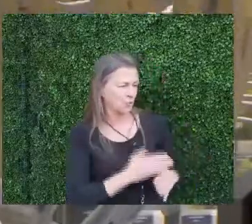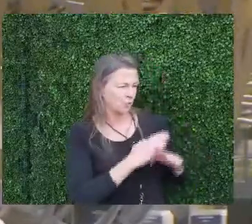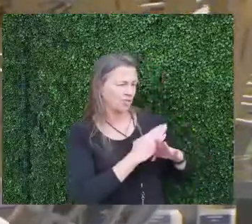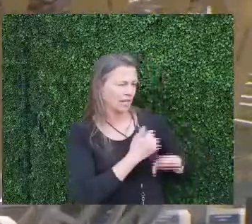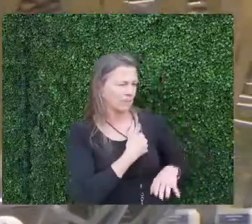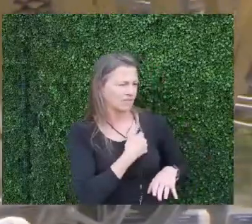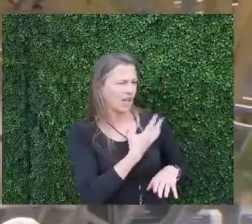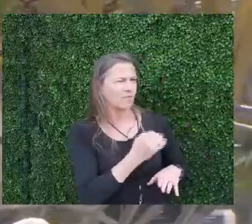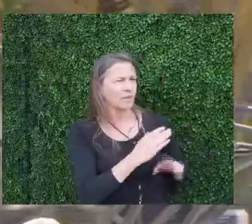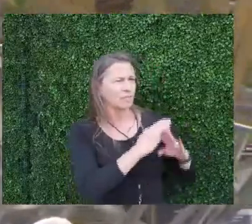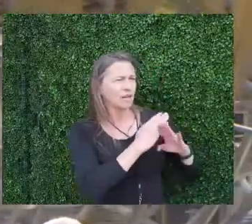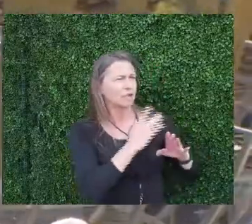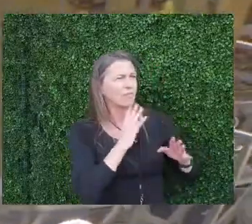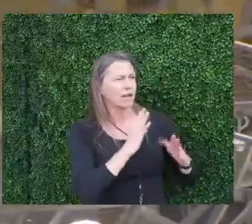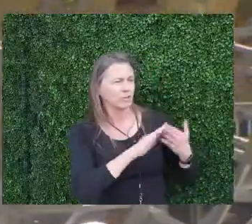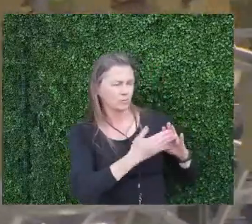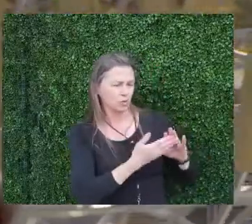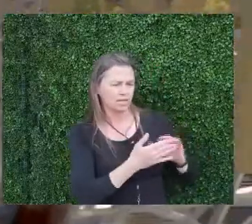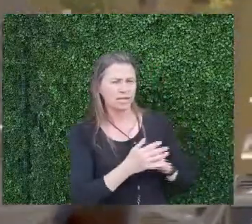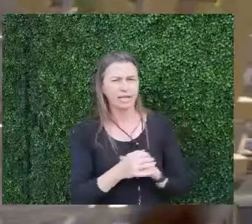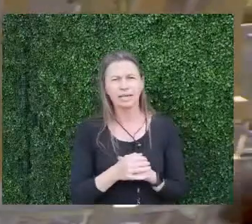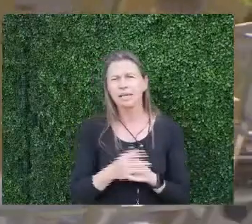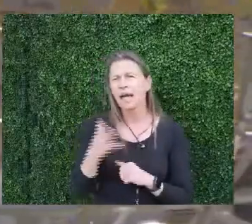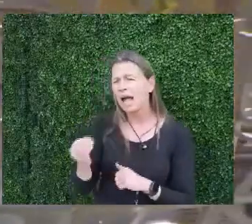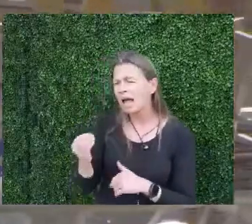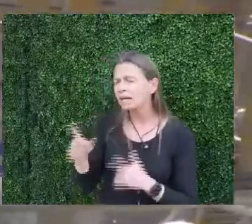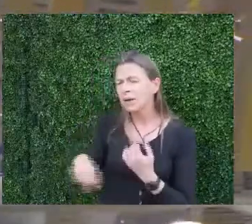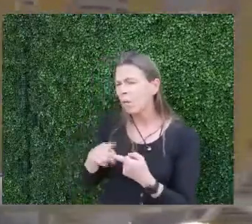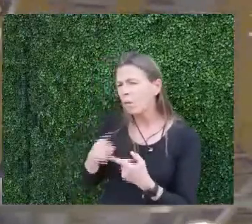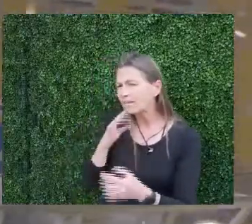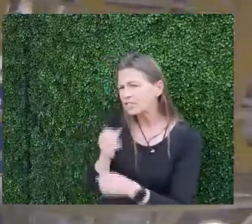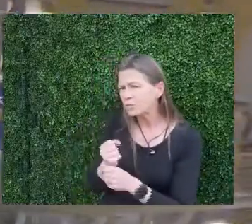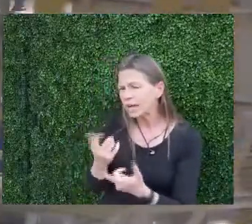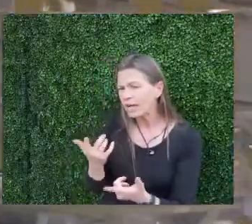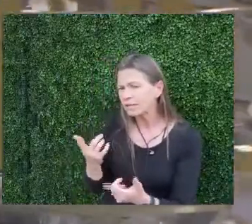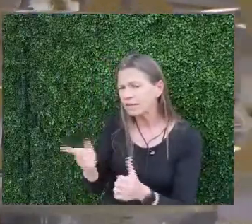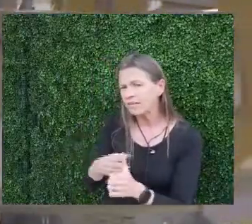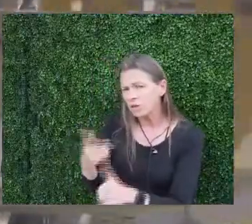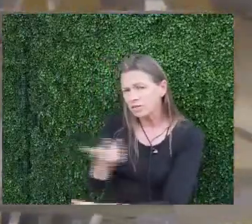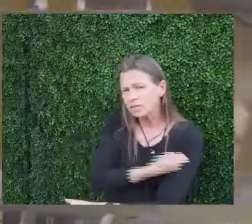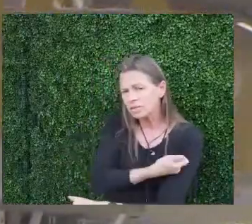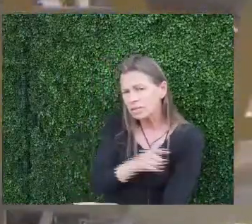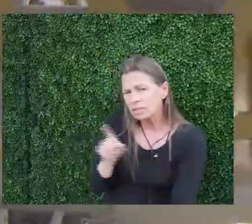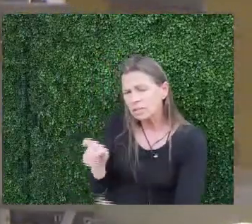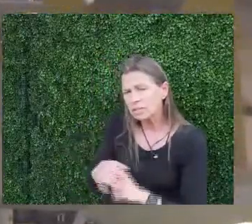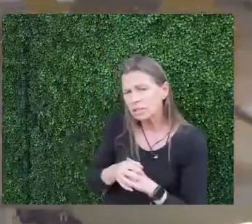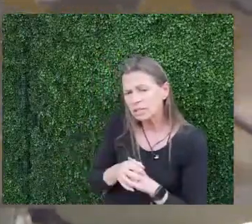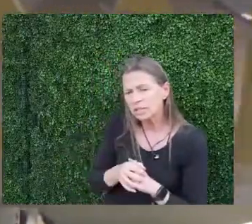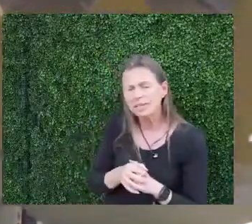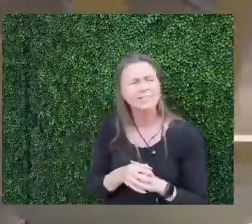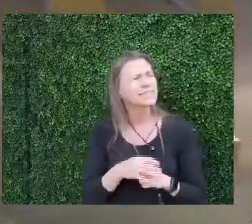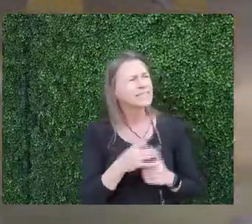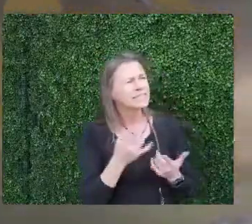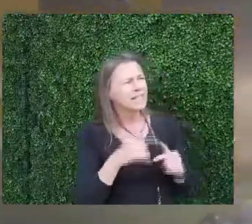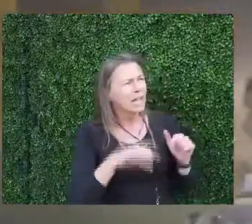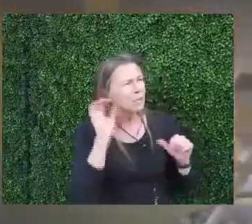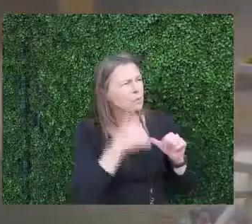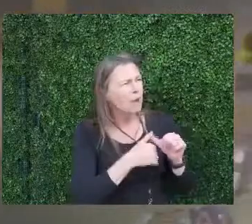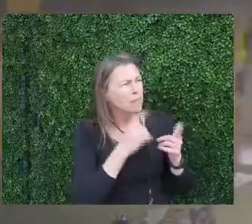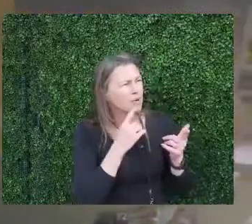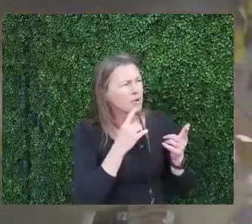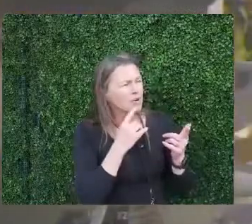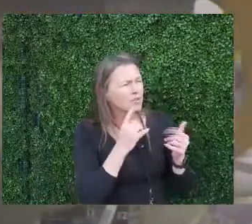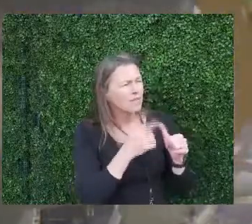community. Yeah. And and when did you get it? When did you get the first dose? I don't remember the first one. The last one